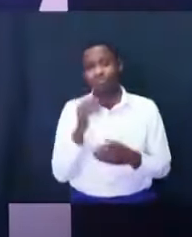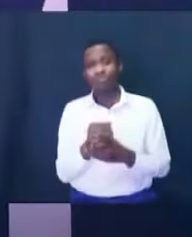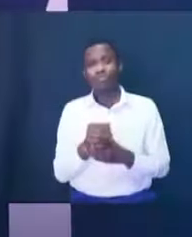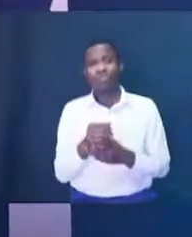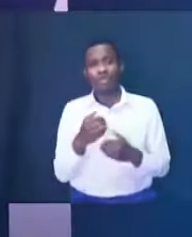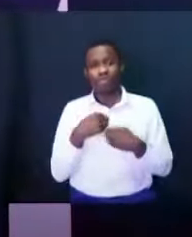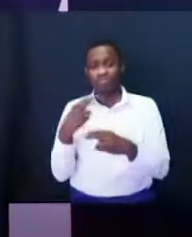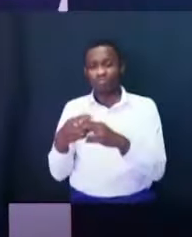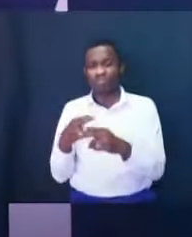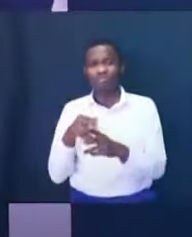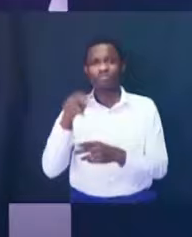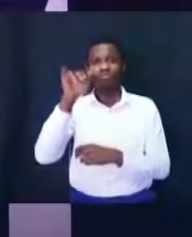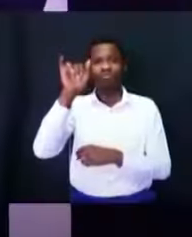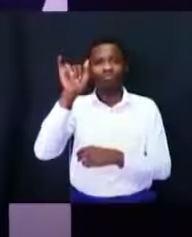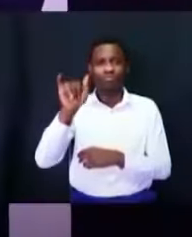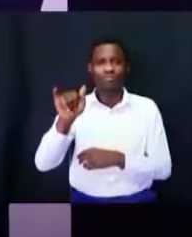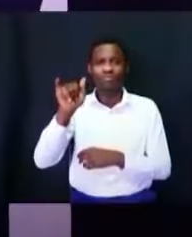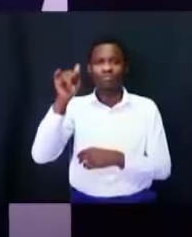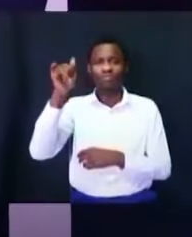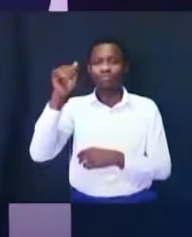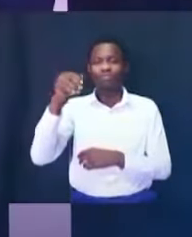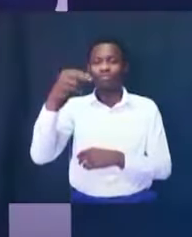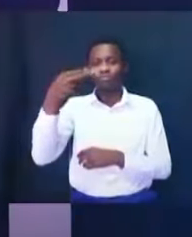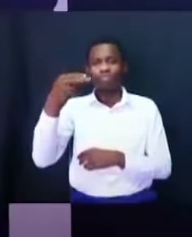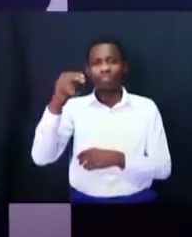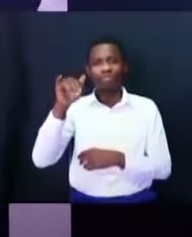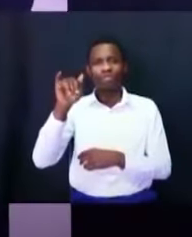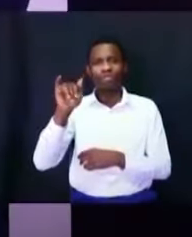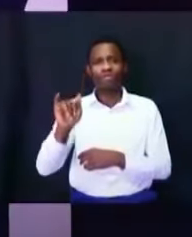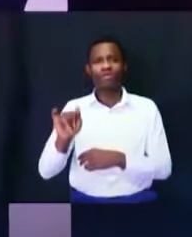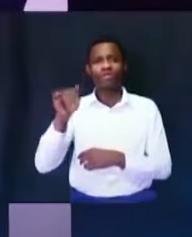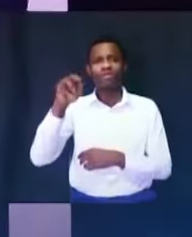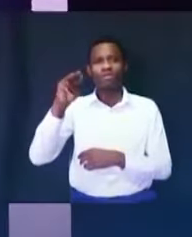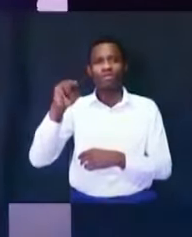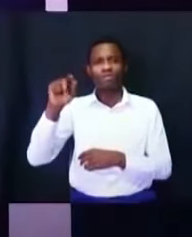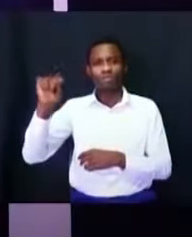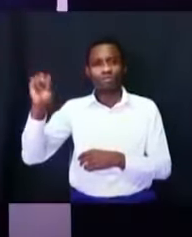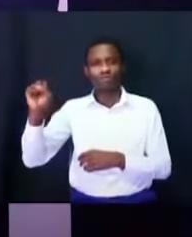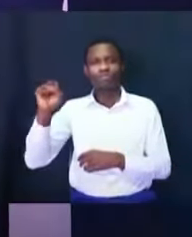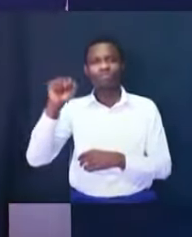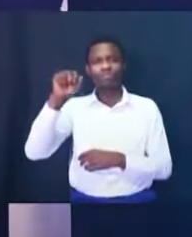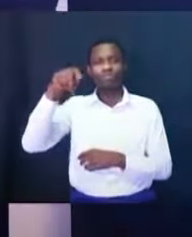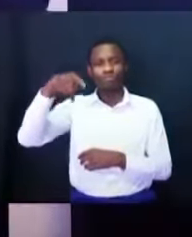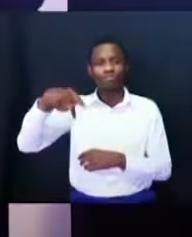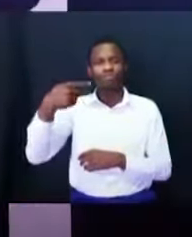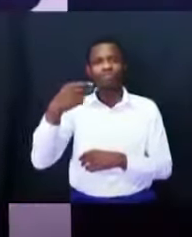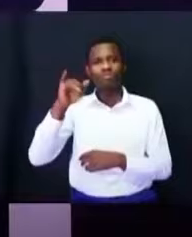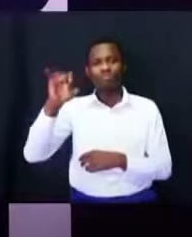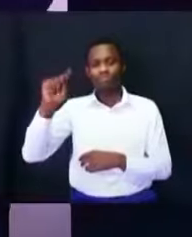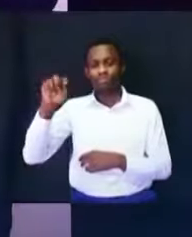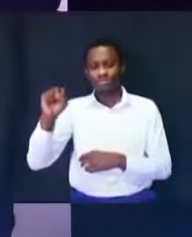them andos these are not names of demons these are names of